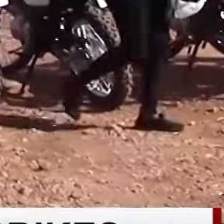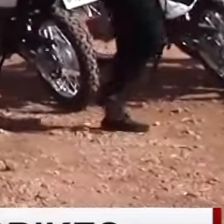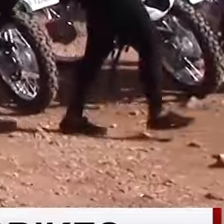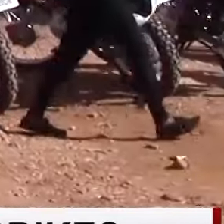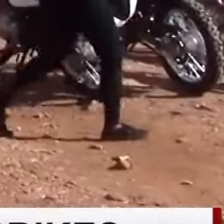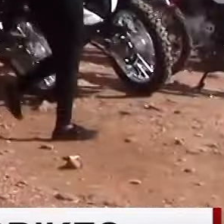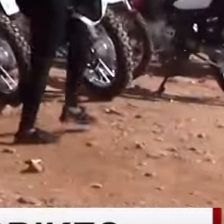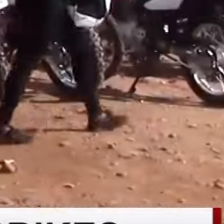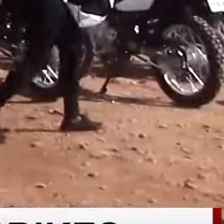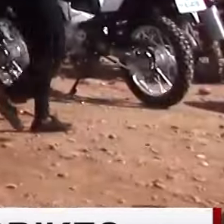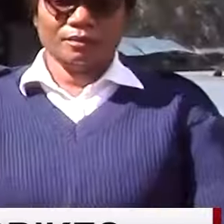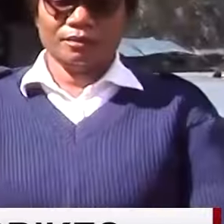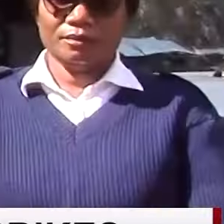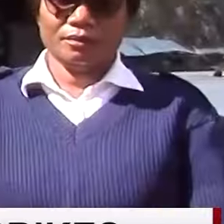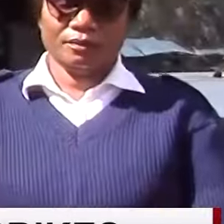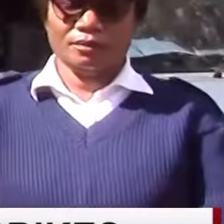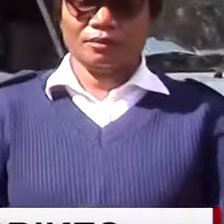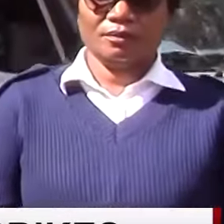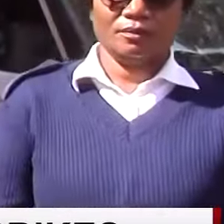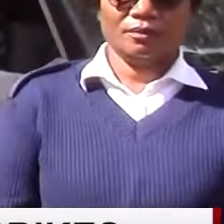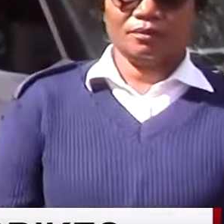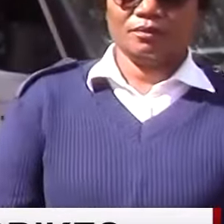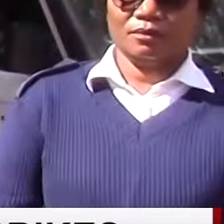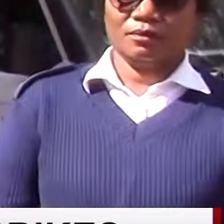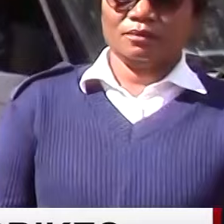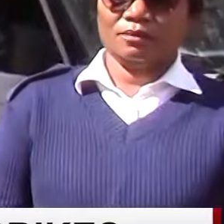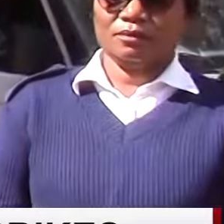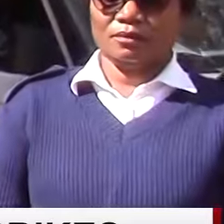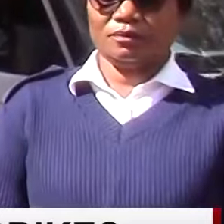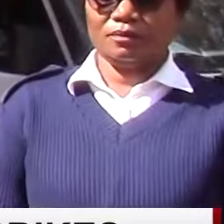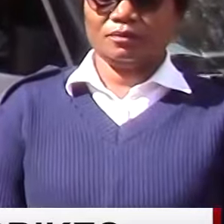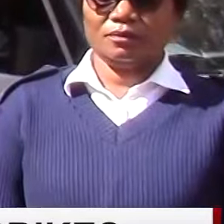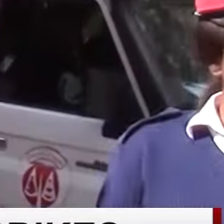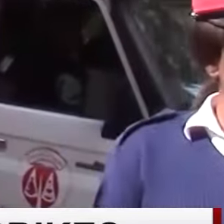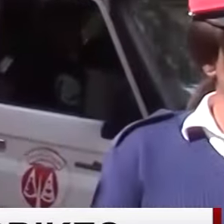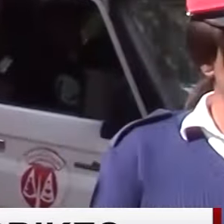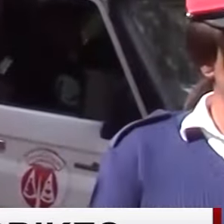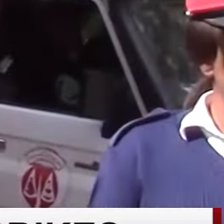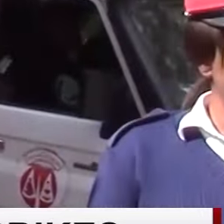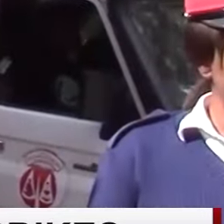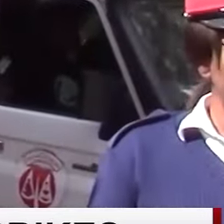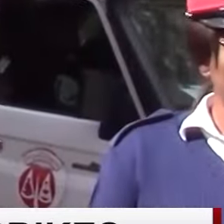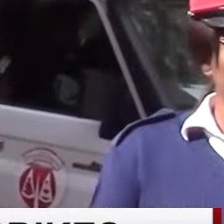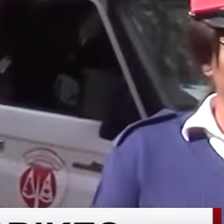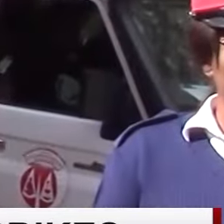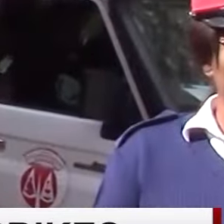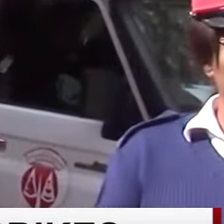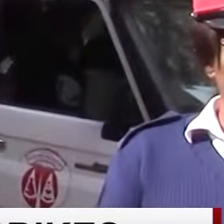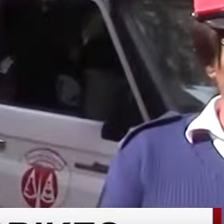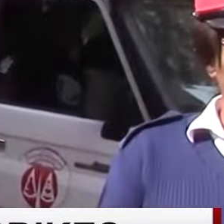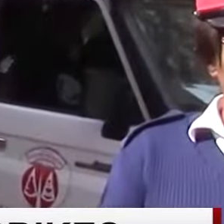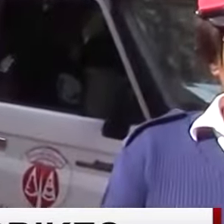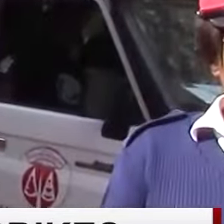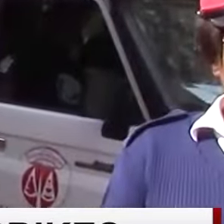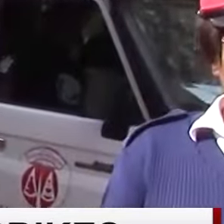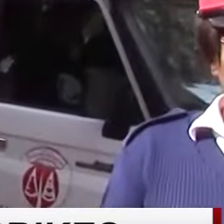view. So you play a very, very important role. Dr. Lupia also implored the officers